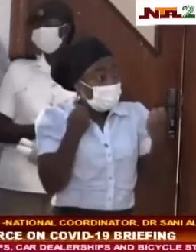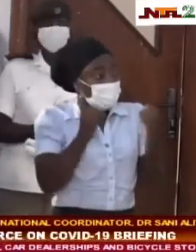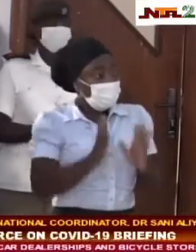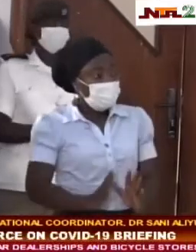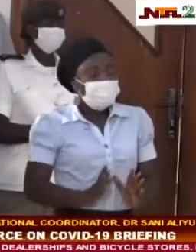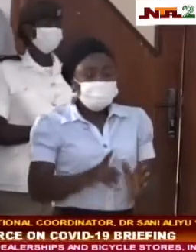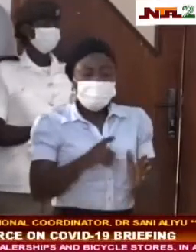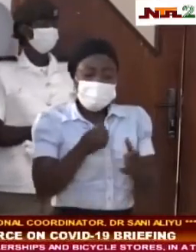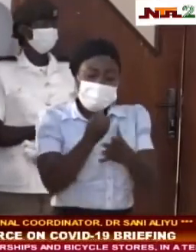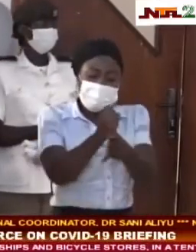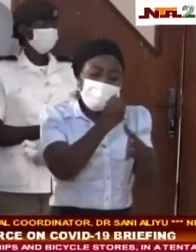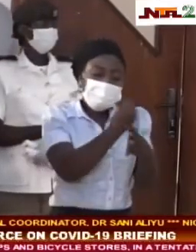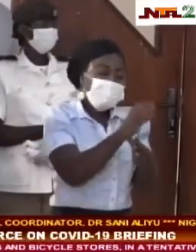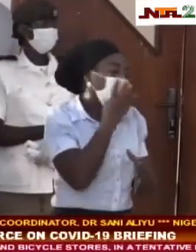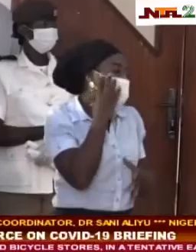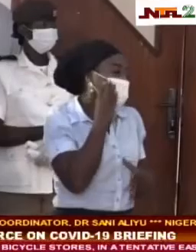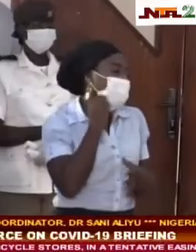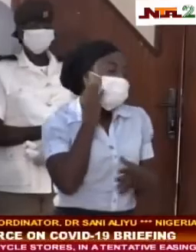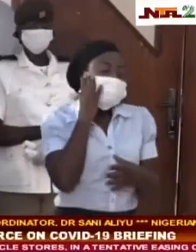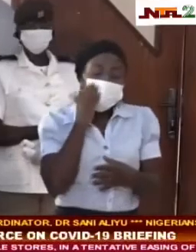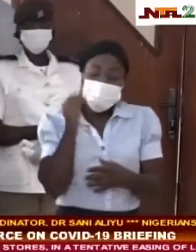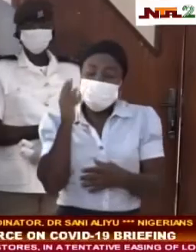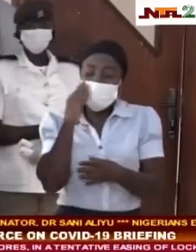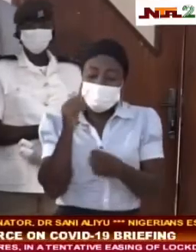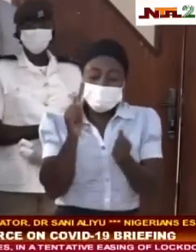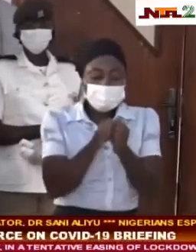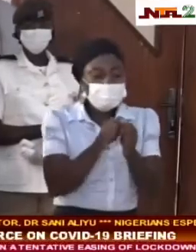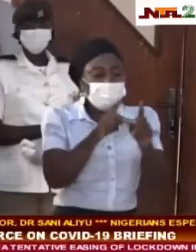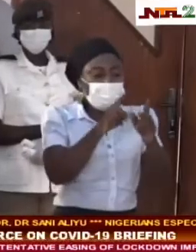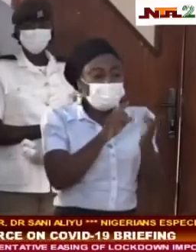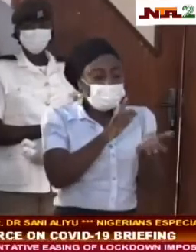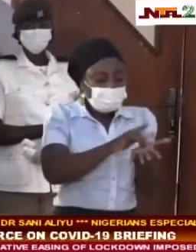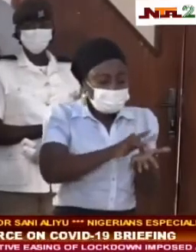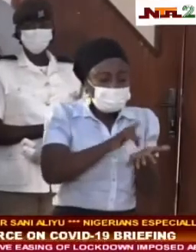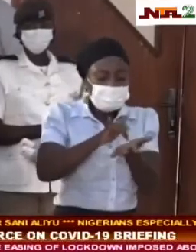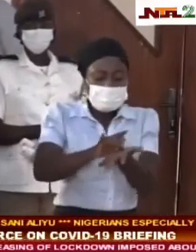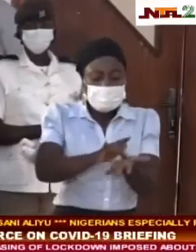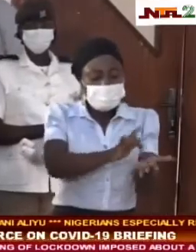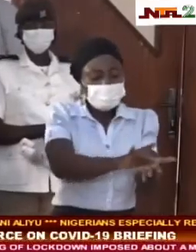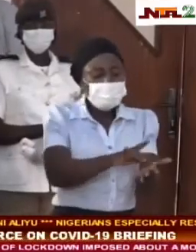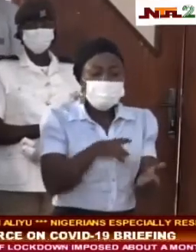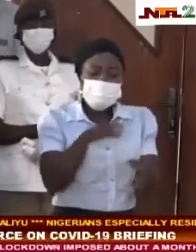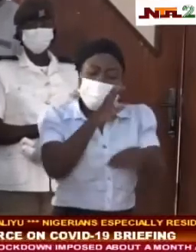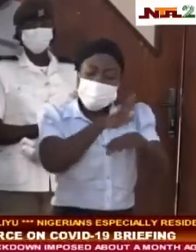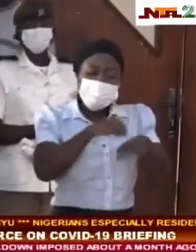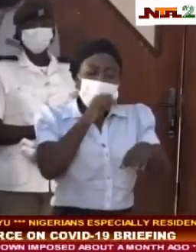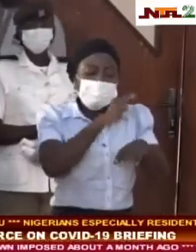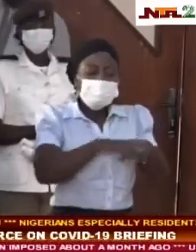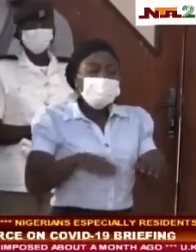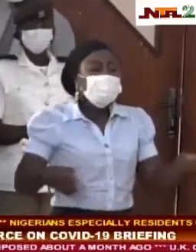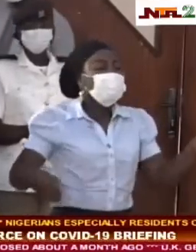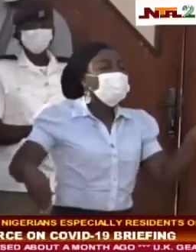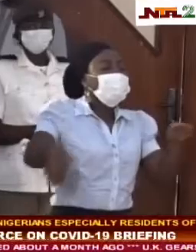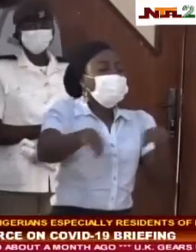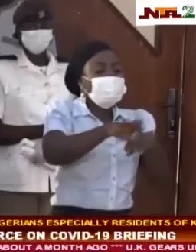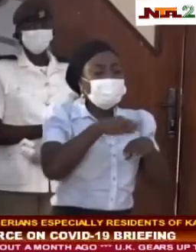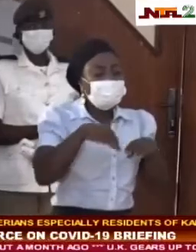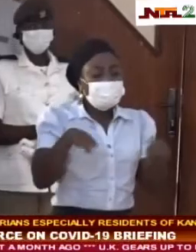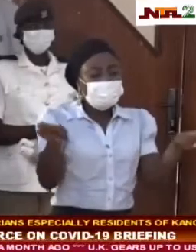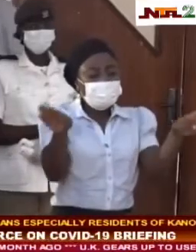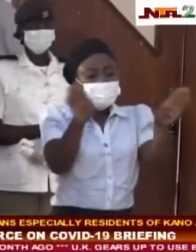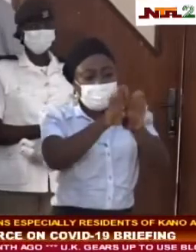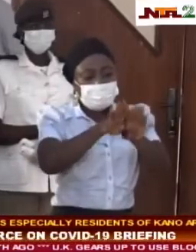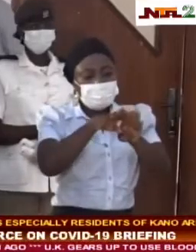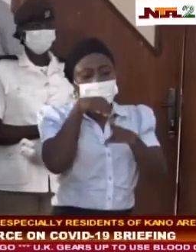sharing their experiences with the treatment and all that, and they are calling for a total lockdown of